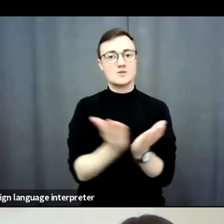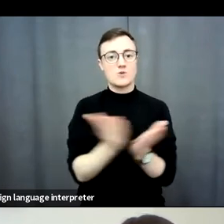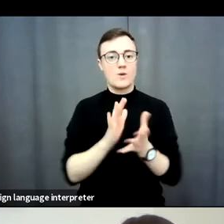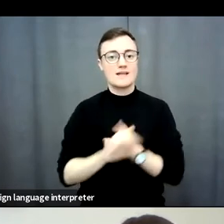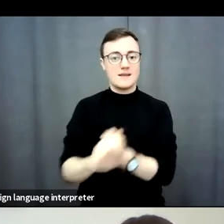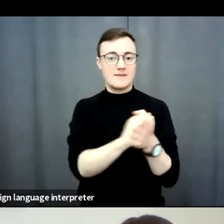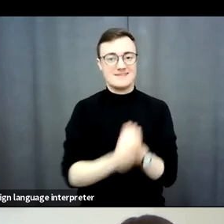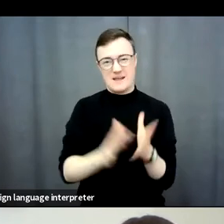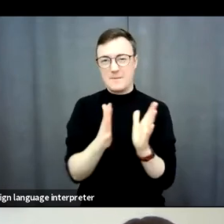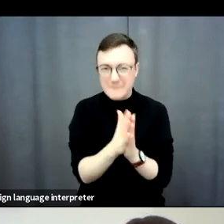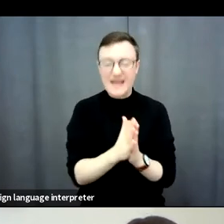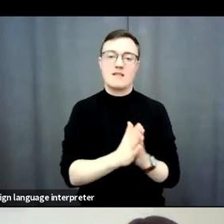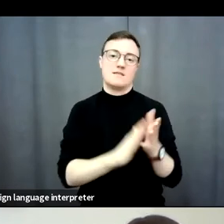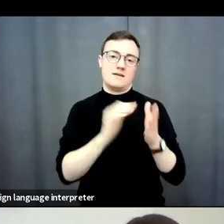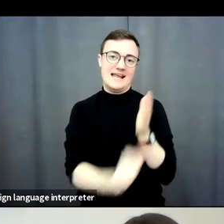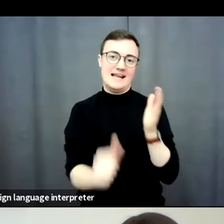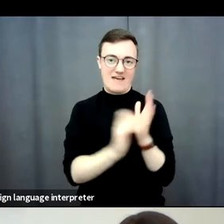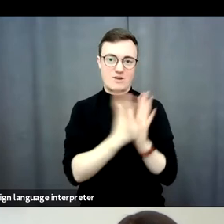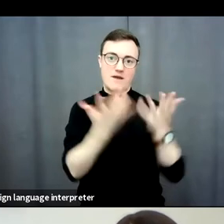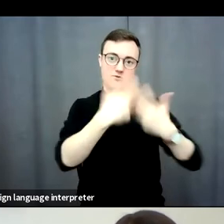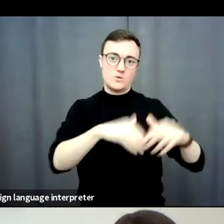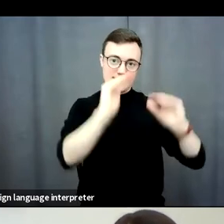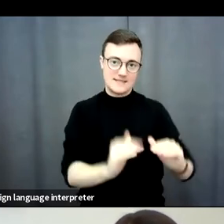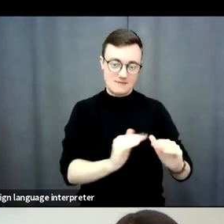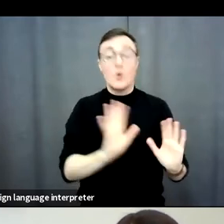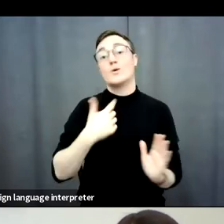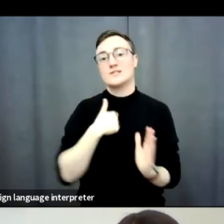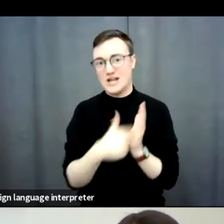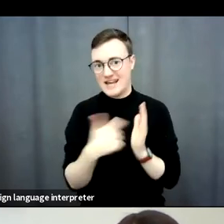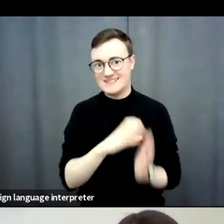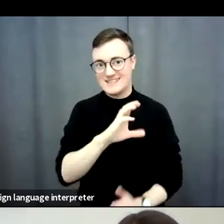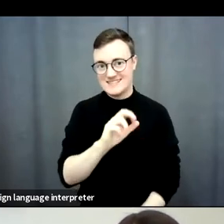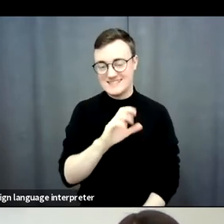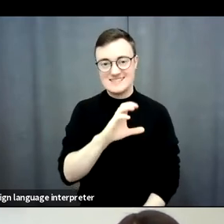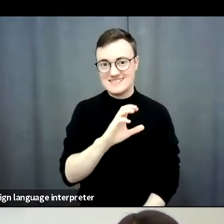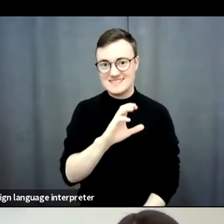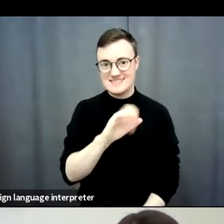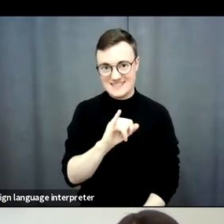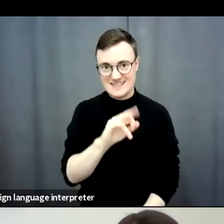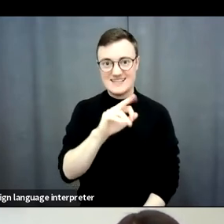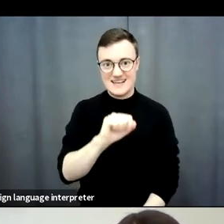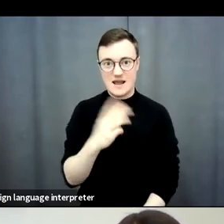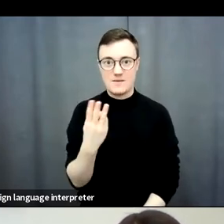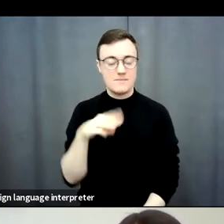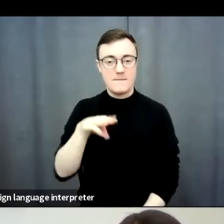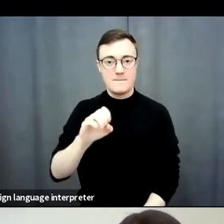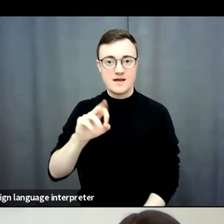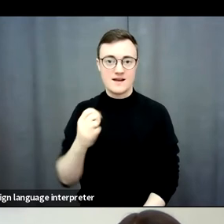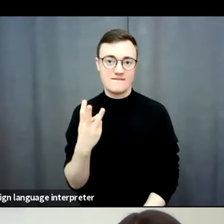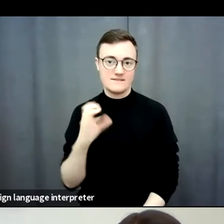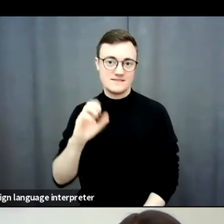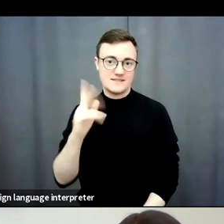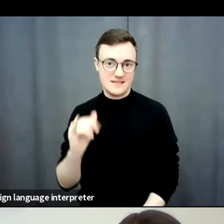students with disabilities. And my name is Siri Morawski, and I am working at the